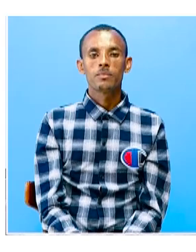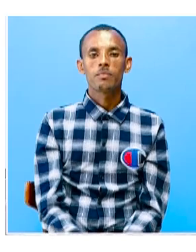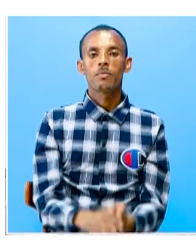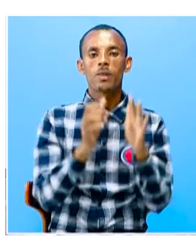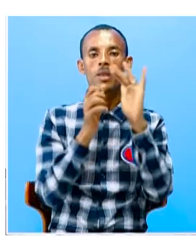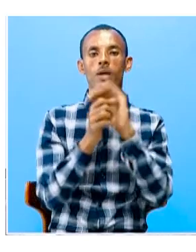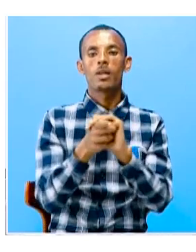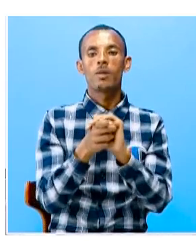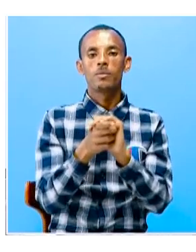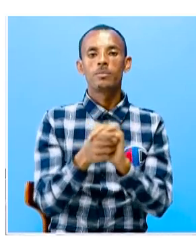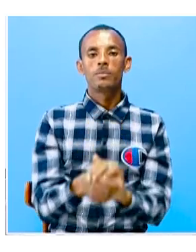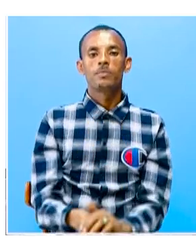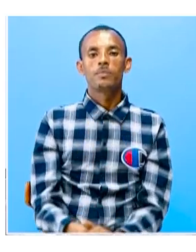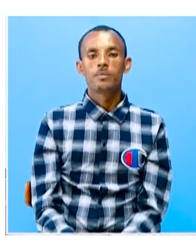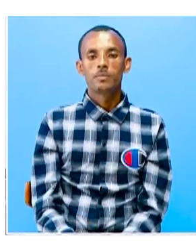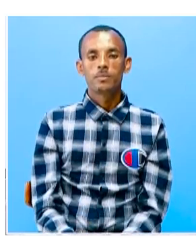Example